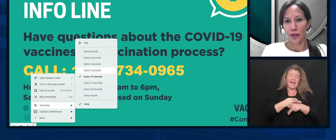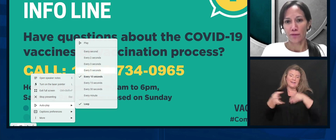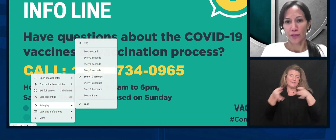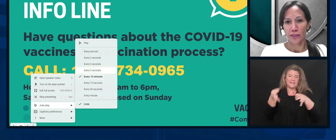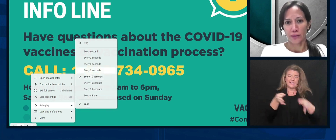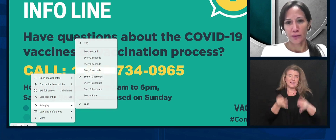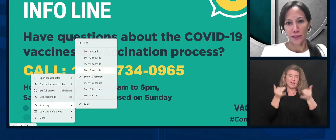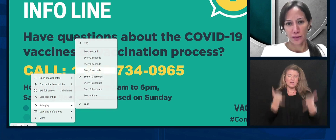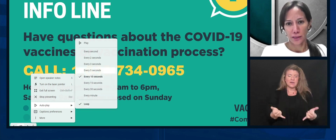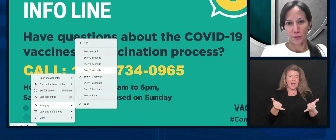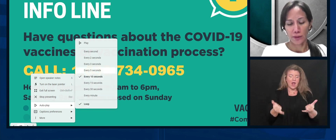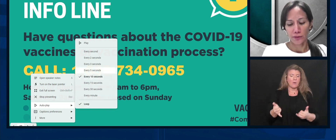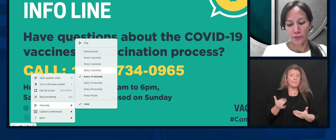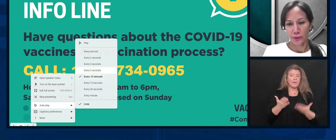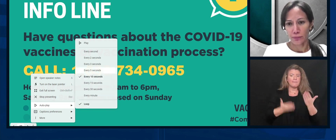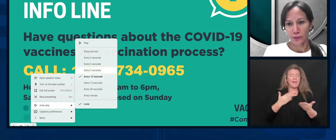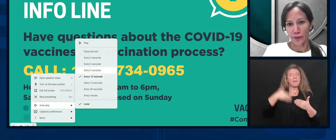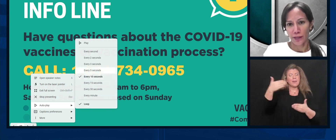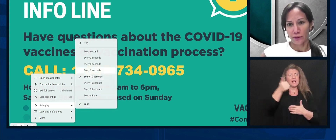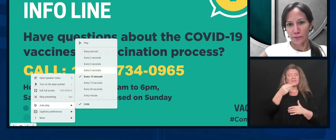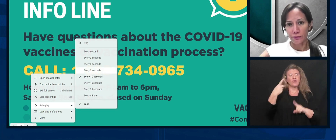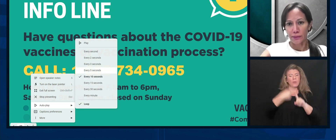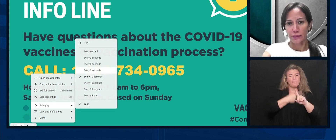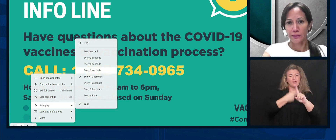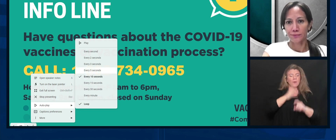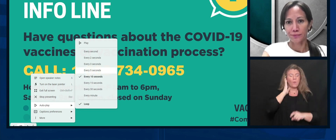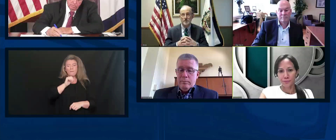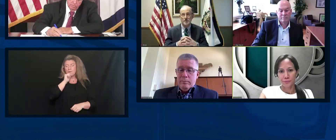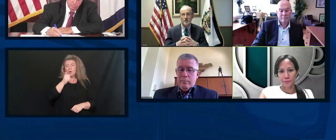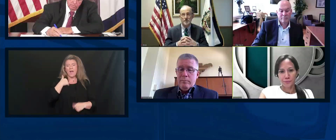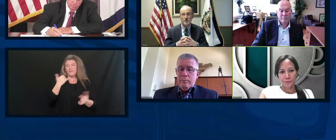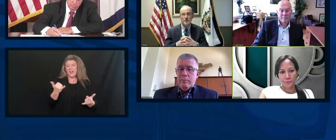we'll have that as next coming months, but we don't have it. Thanks.